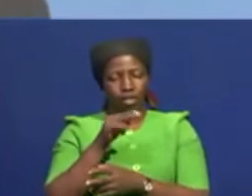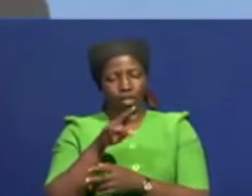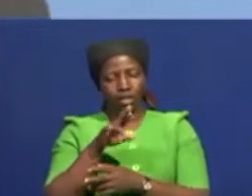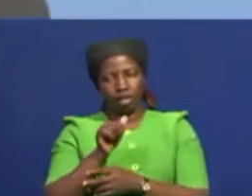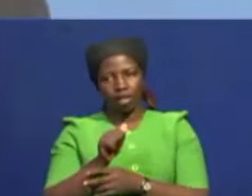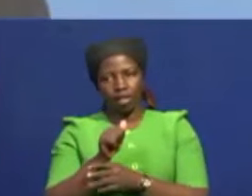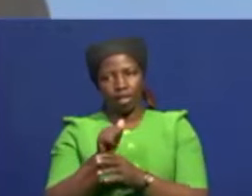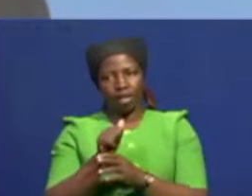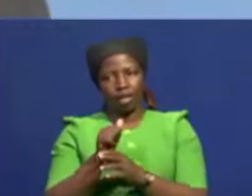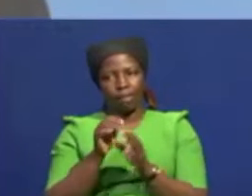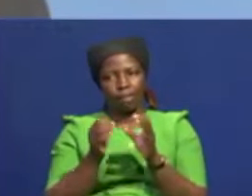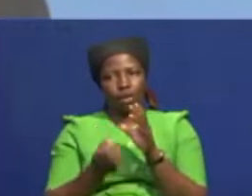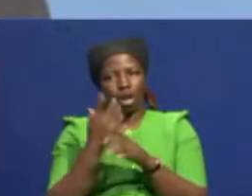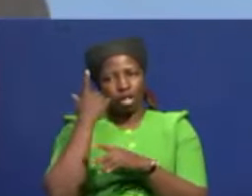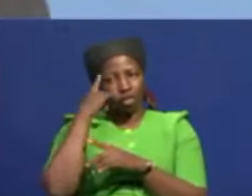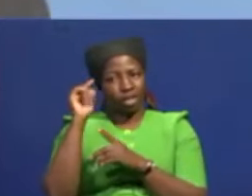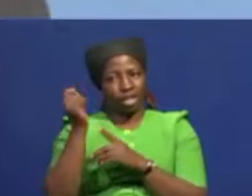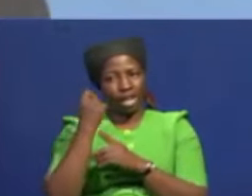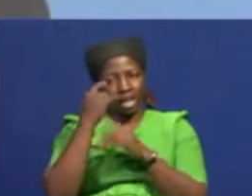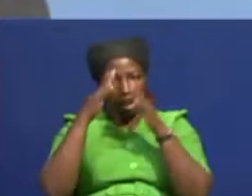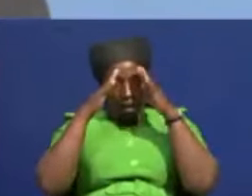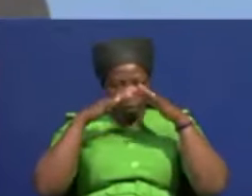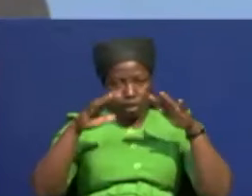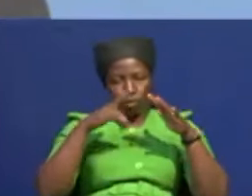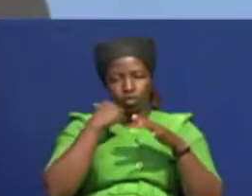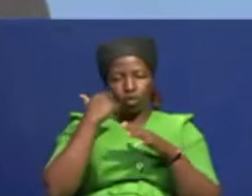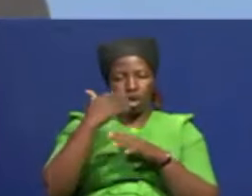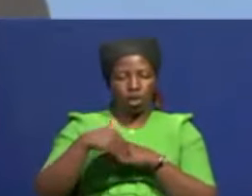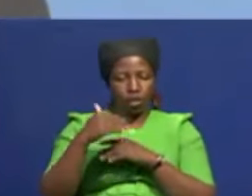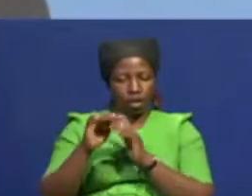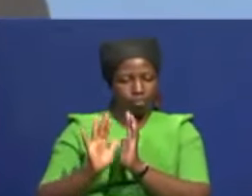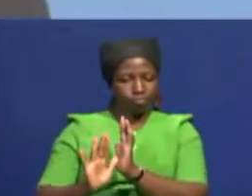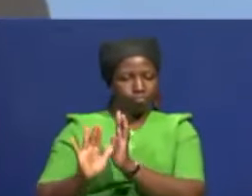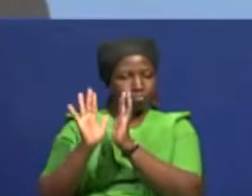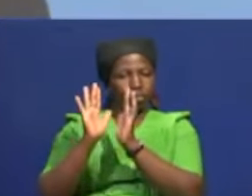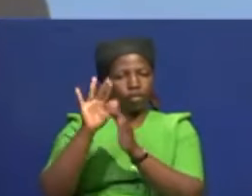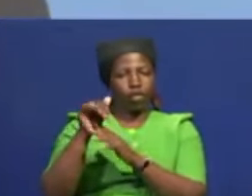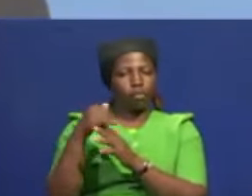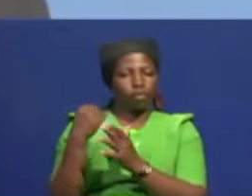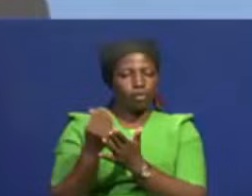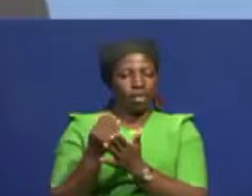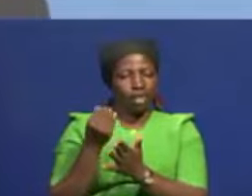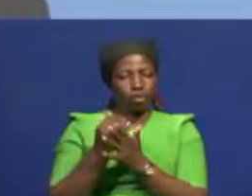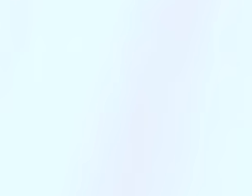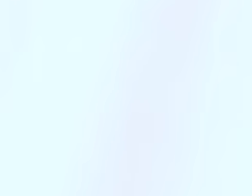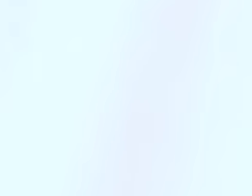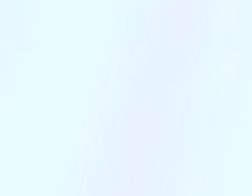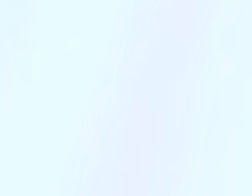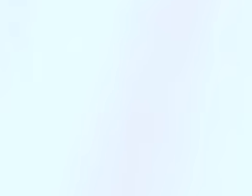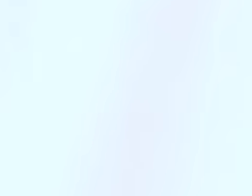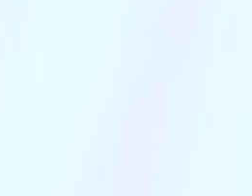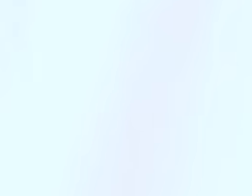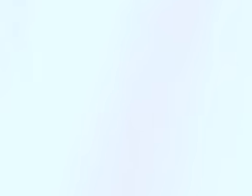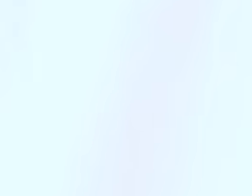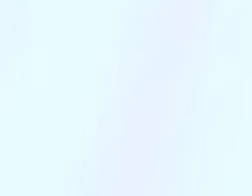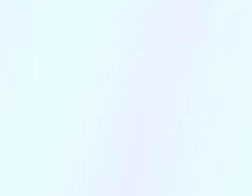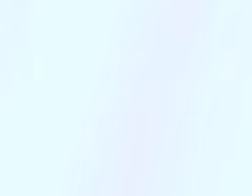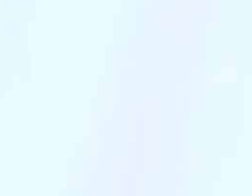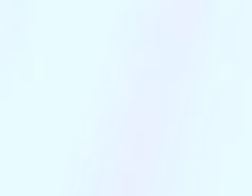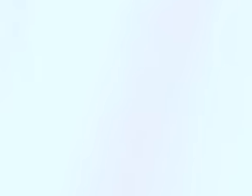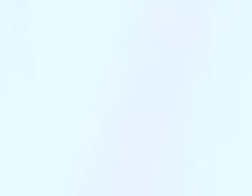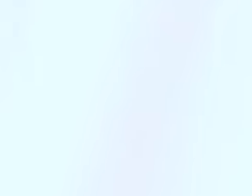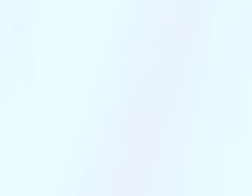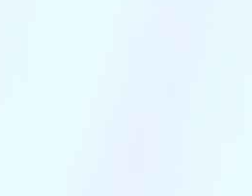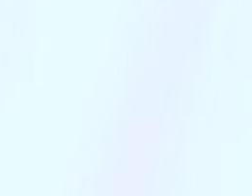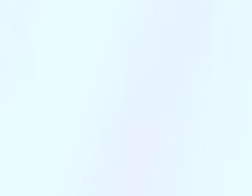Muslim community, who are often excluded from the existing financial system. SACCOs can transform